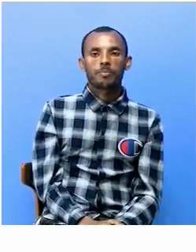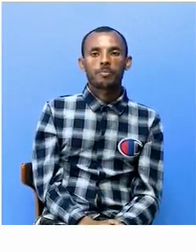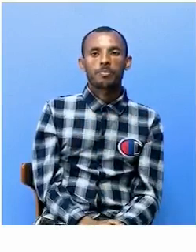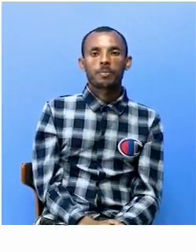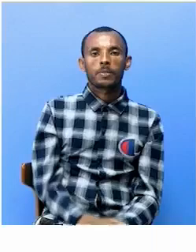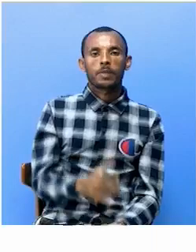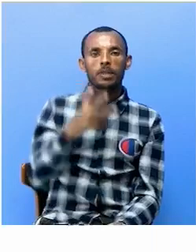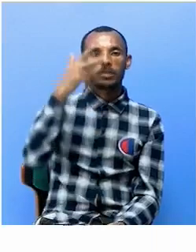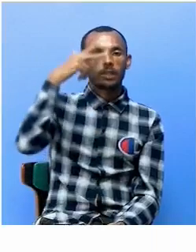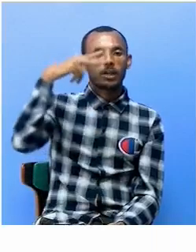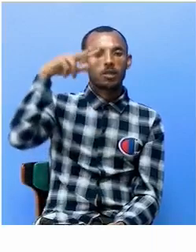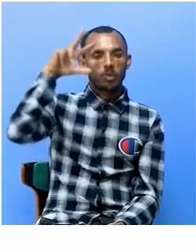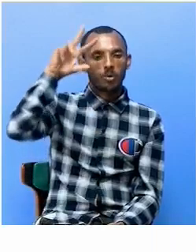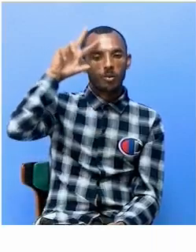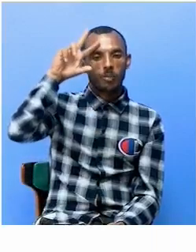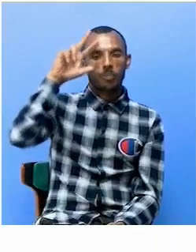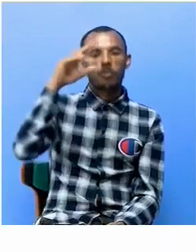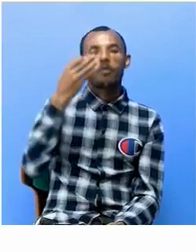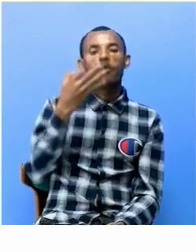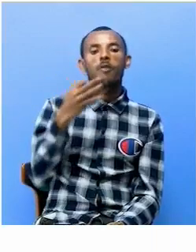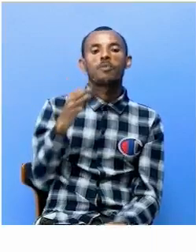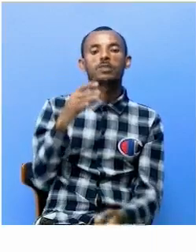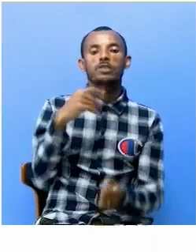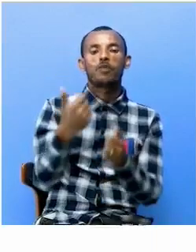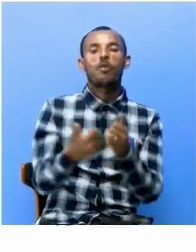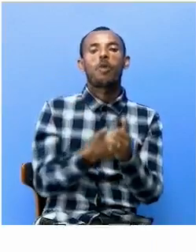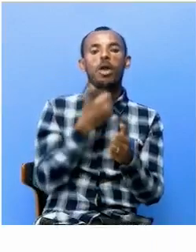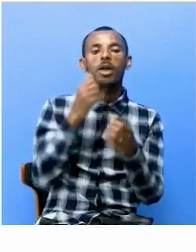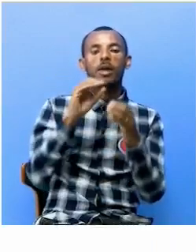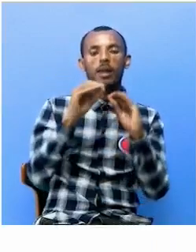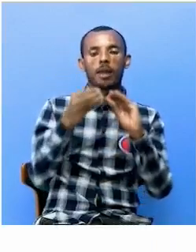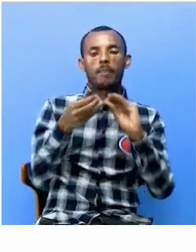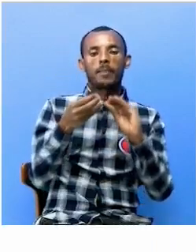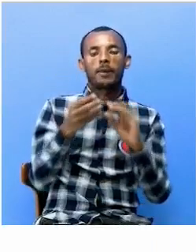the cube of the following numbers.